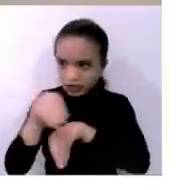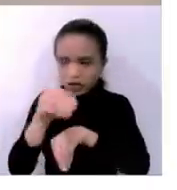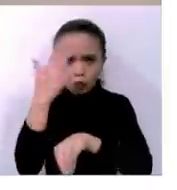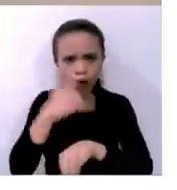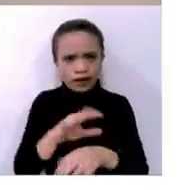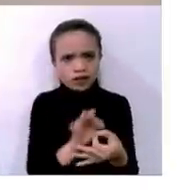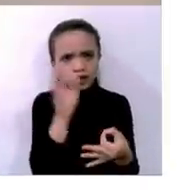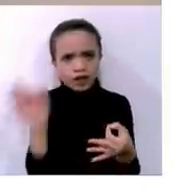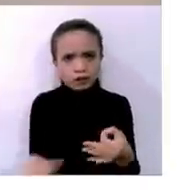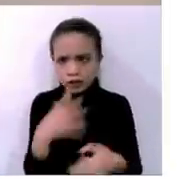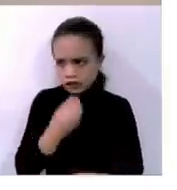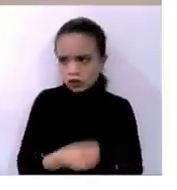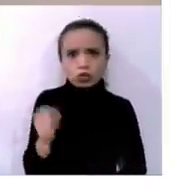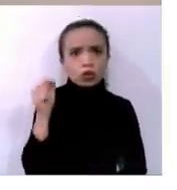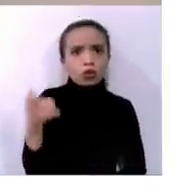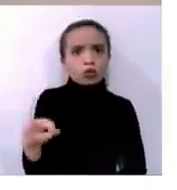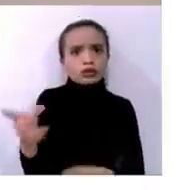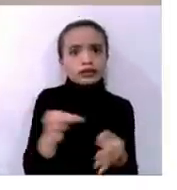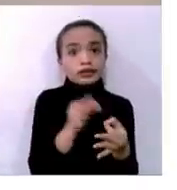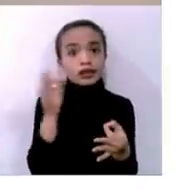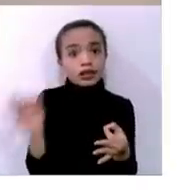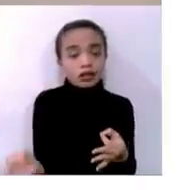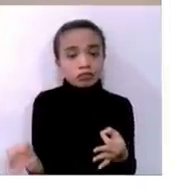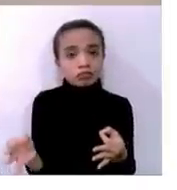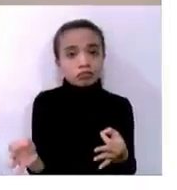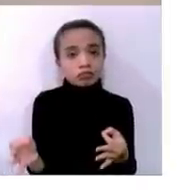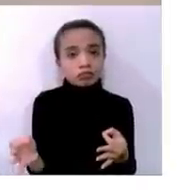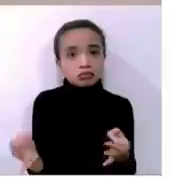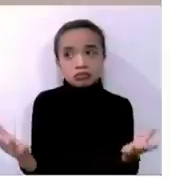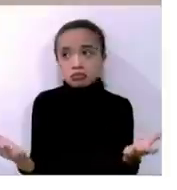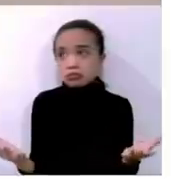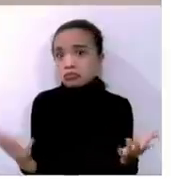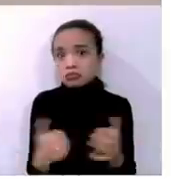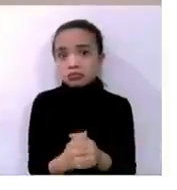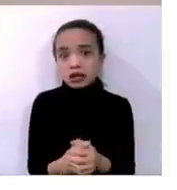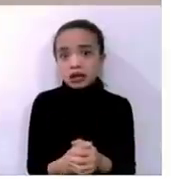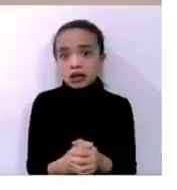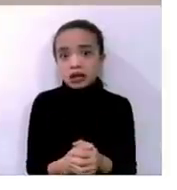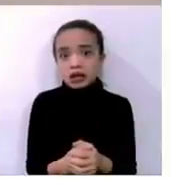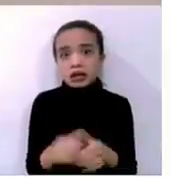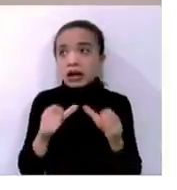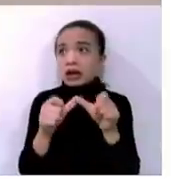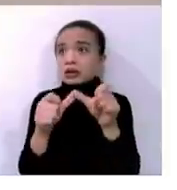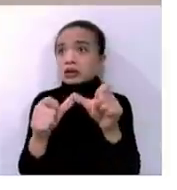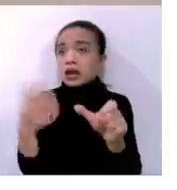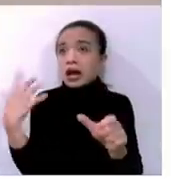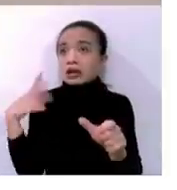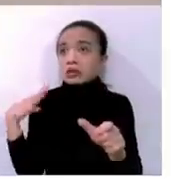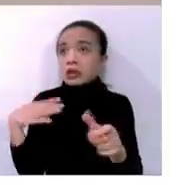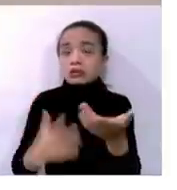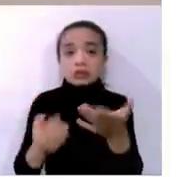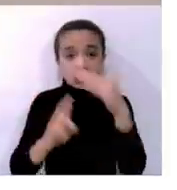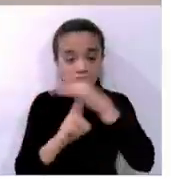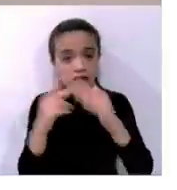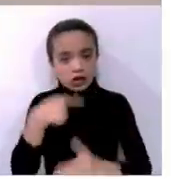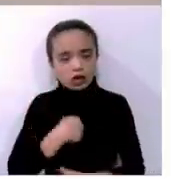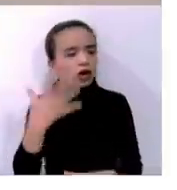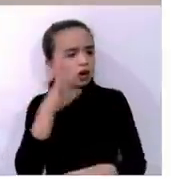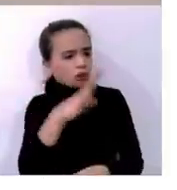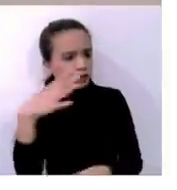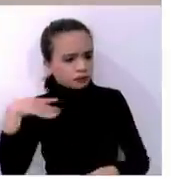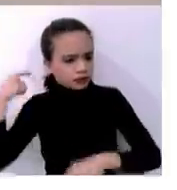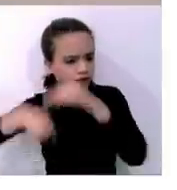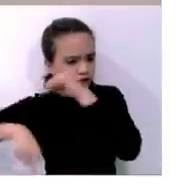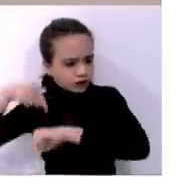Sino nag-utos sa kanya na i-delay niya yan hanggang makaretire ako? Oh. So balik po tayo doon,